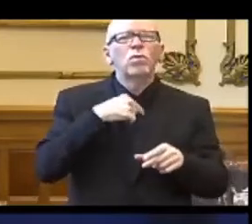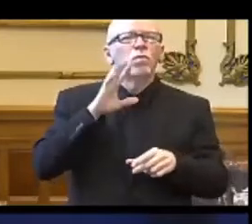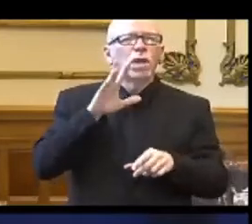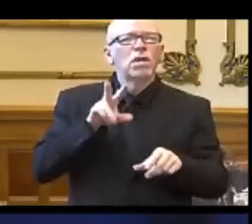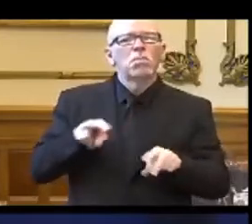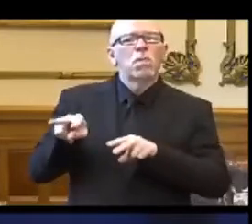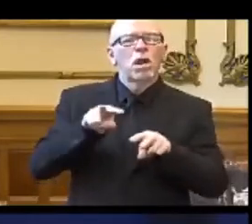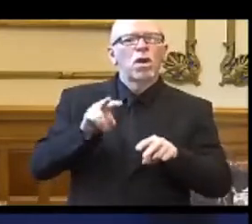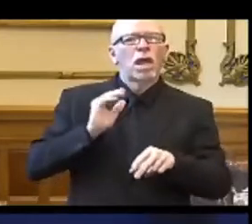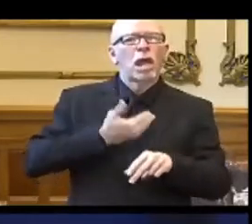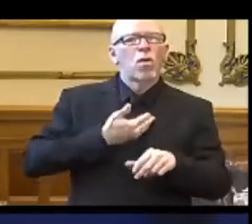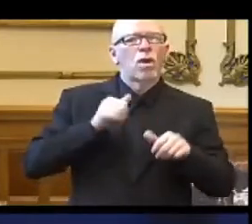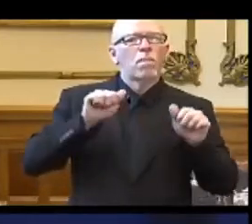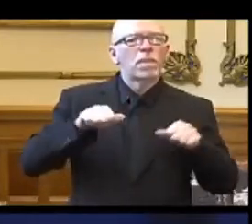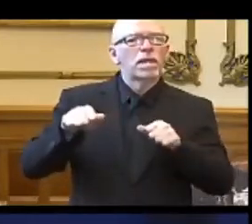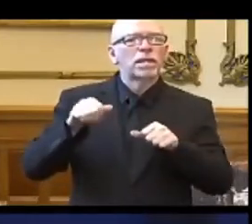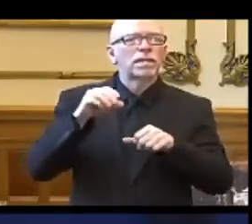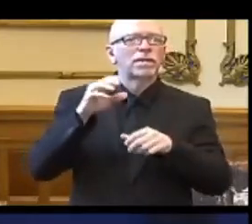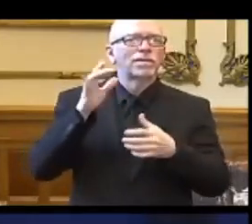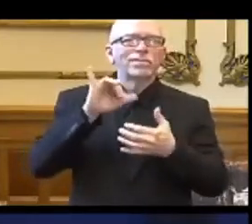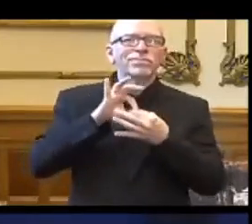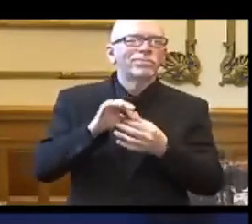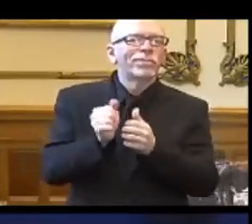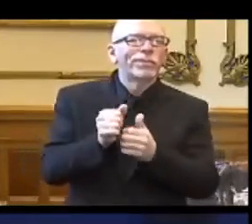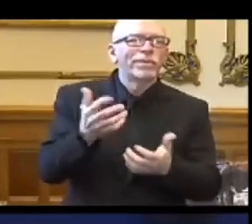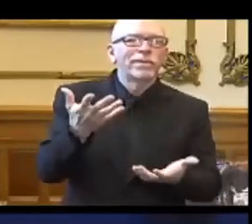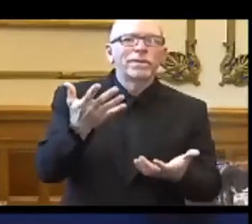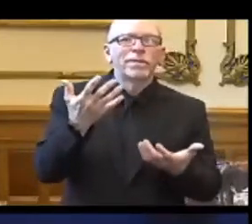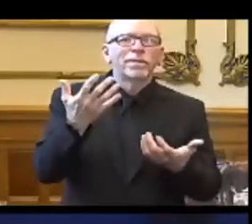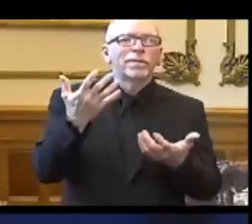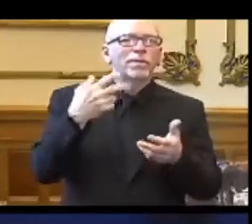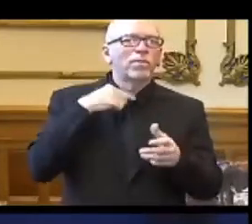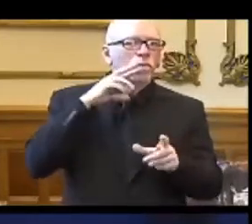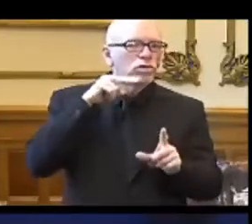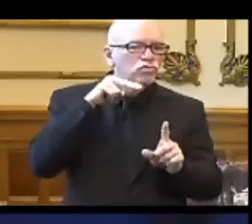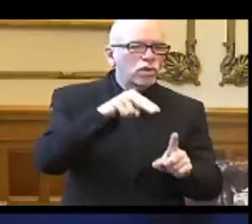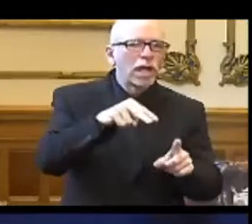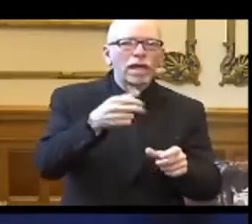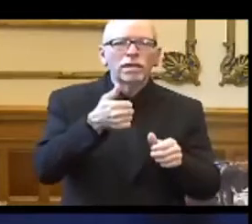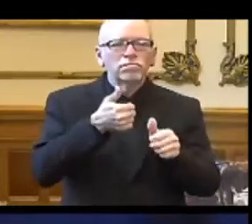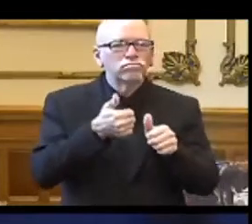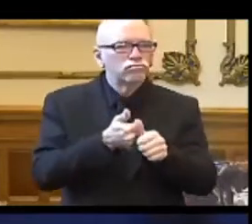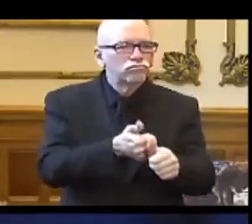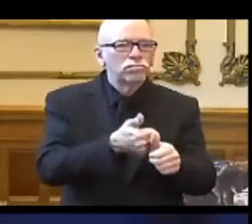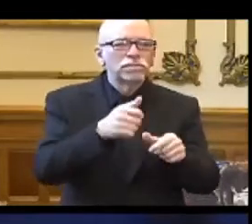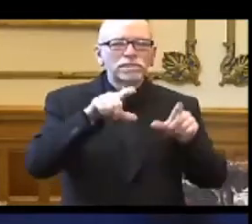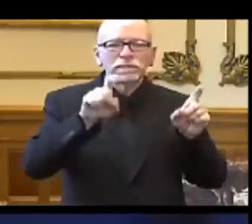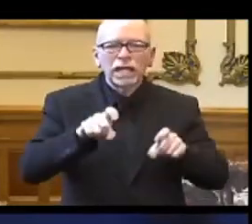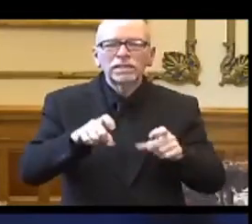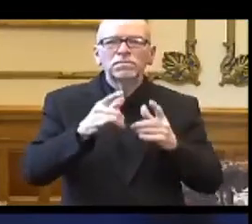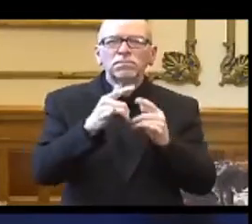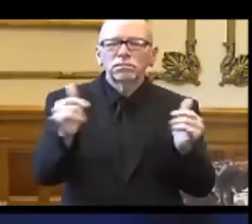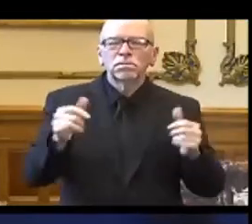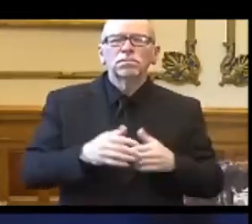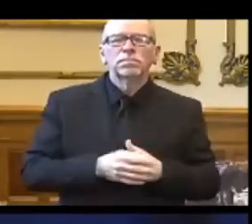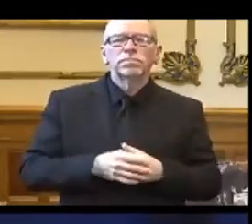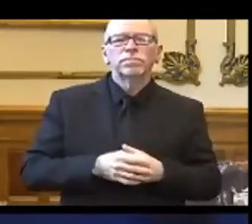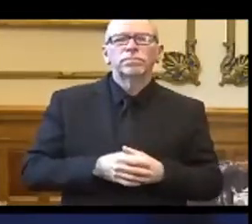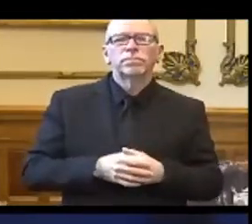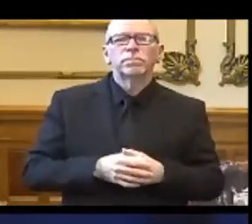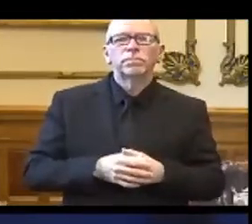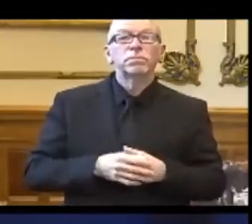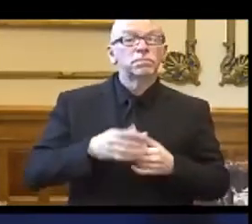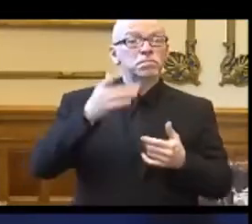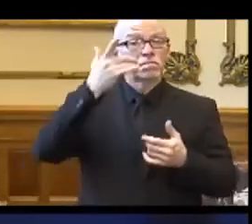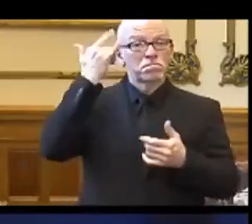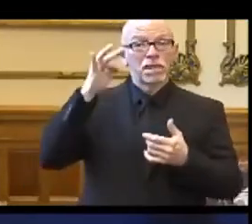our capabilities are in terms of the tracking and the tracing and the testing. We're going to be able to, because of